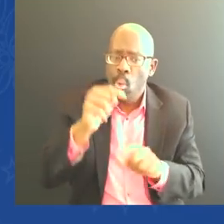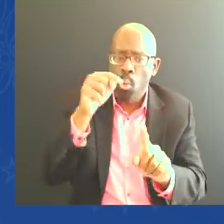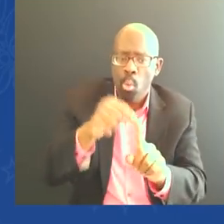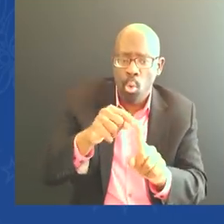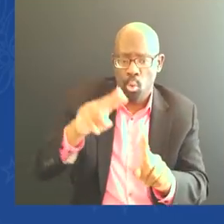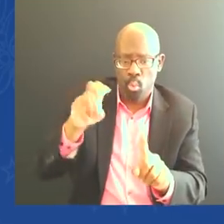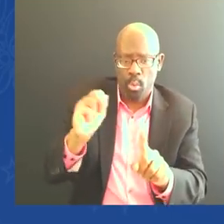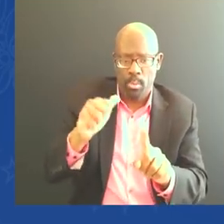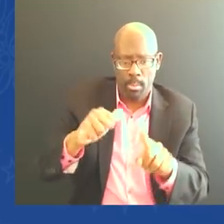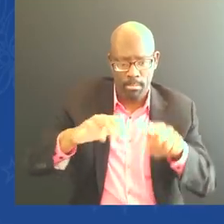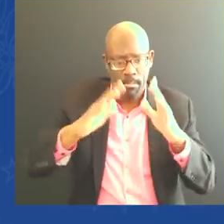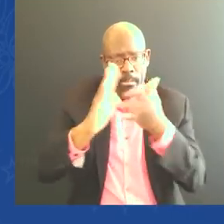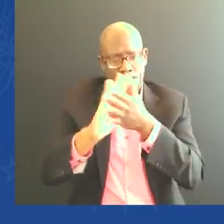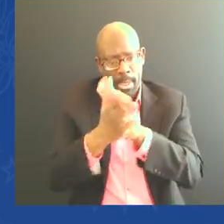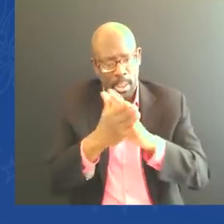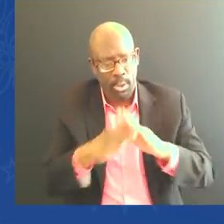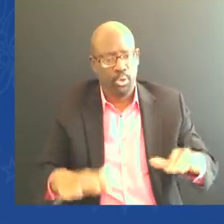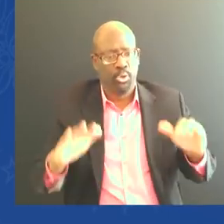provide for the common defense,